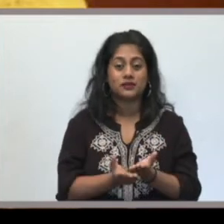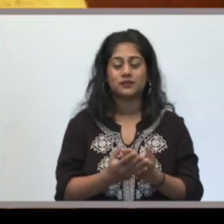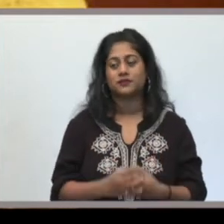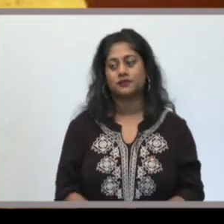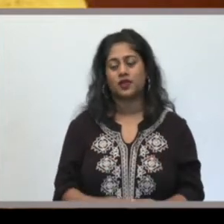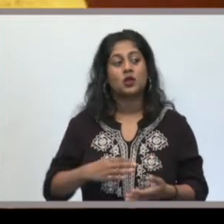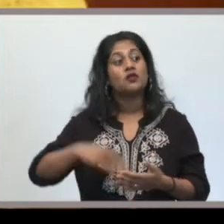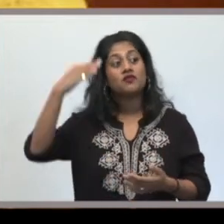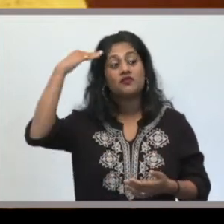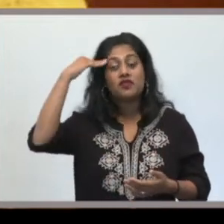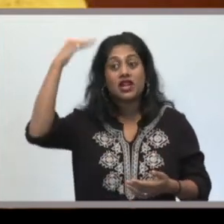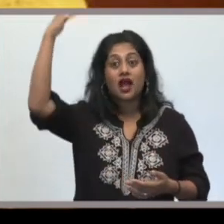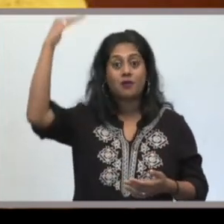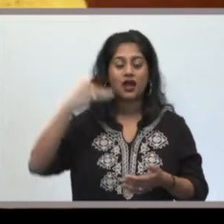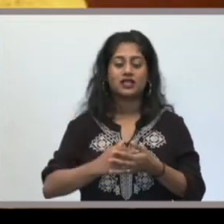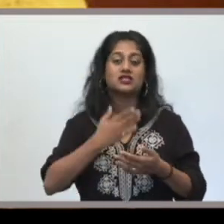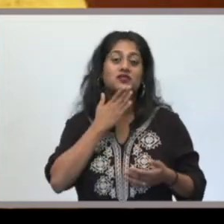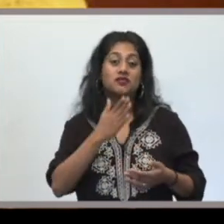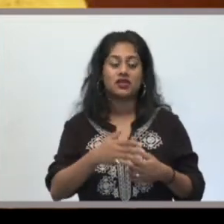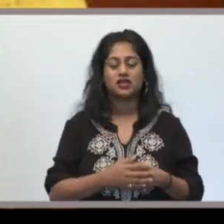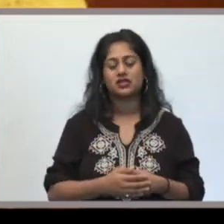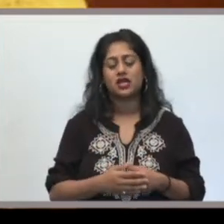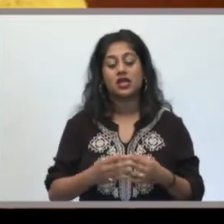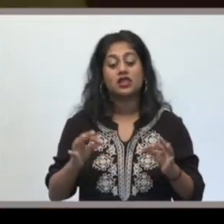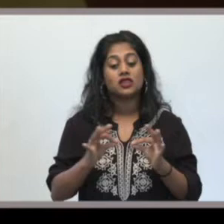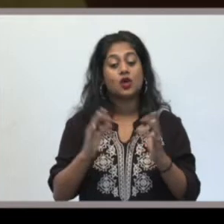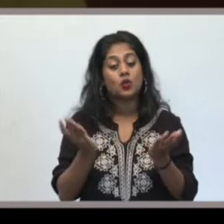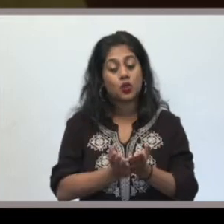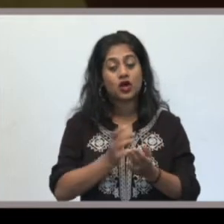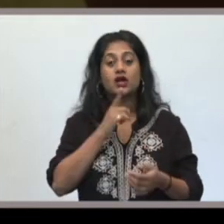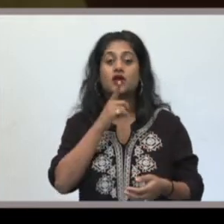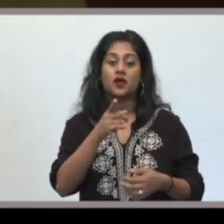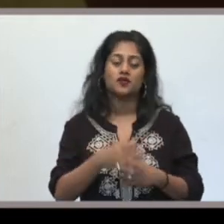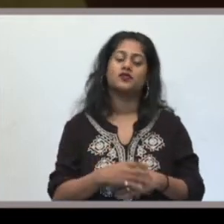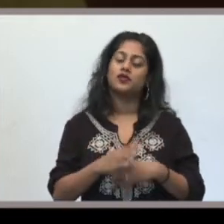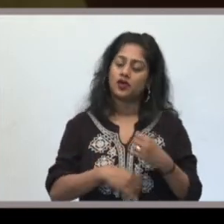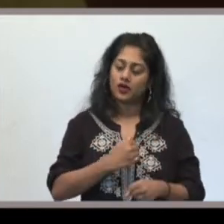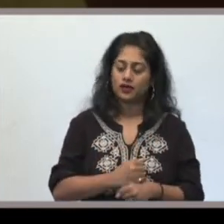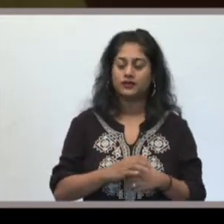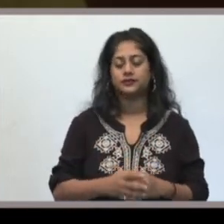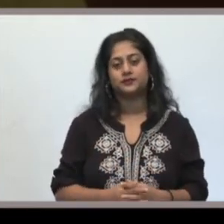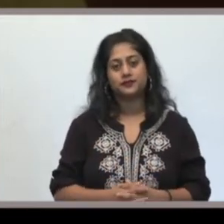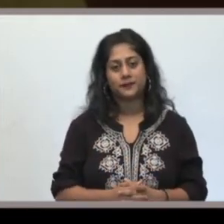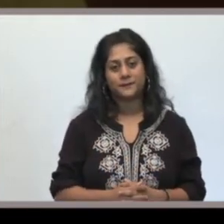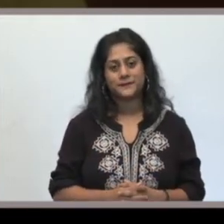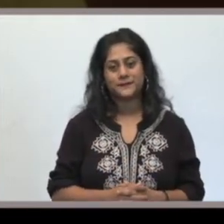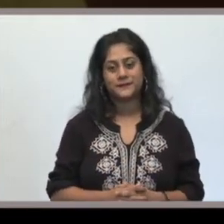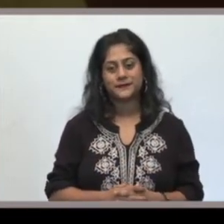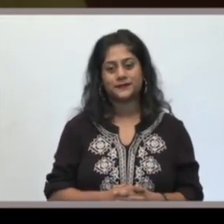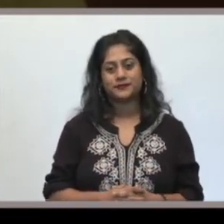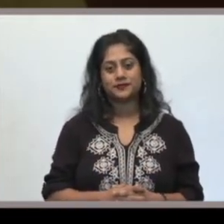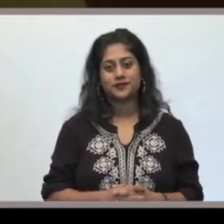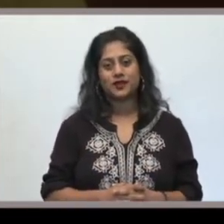with God's word. David, King David says in Psalm 119 verse 25, "I lie in the